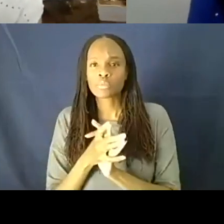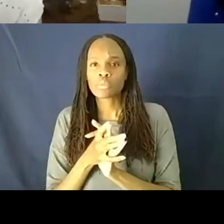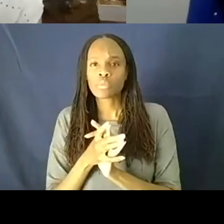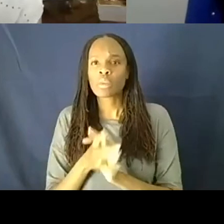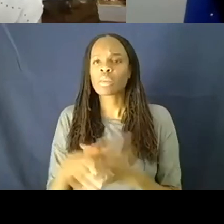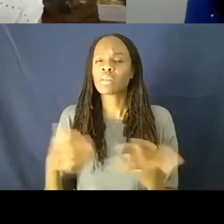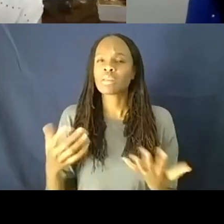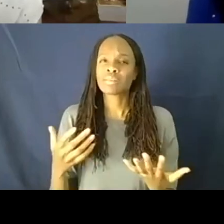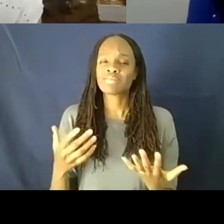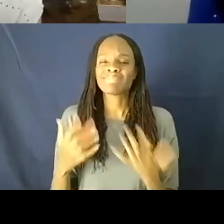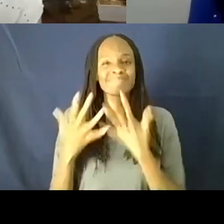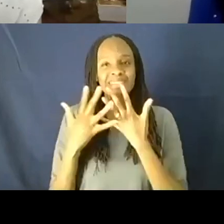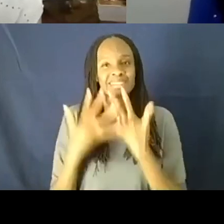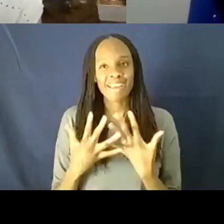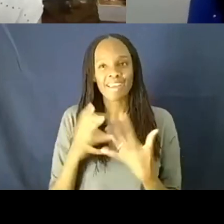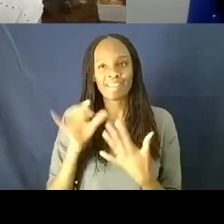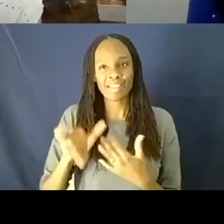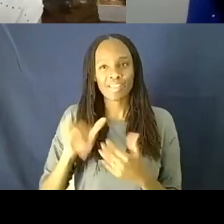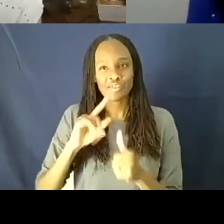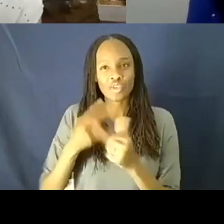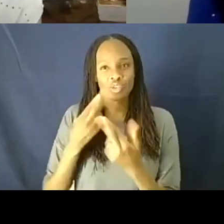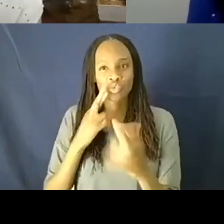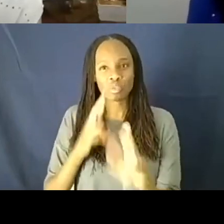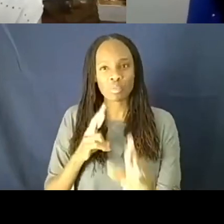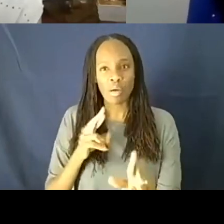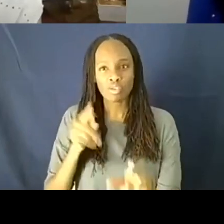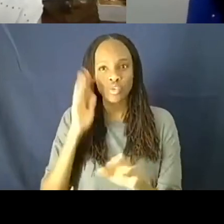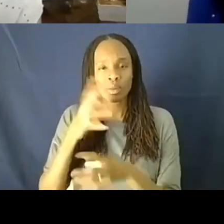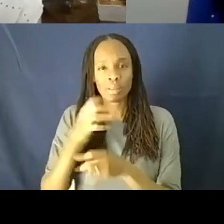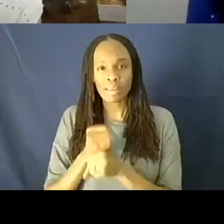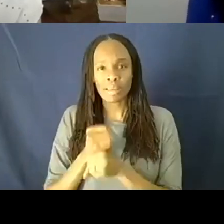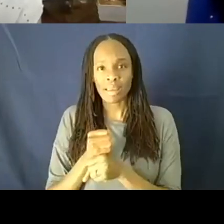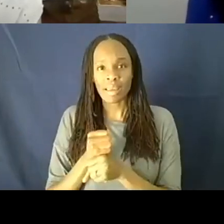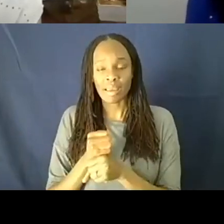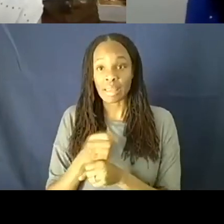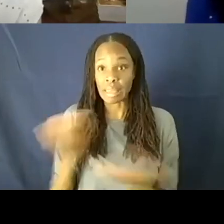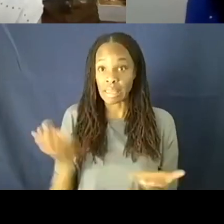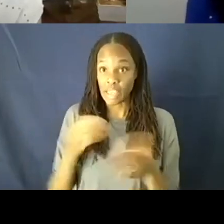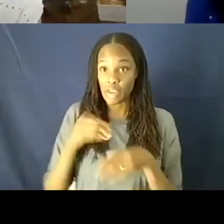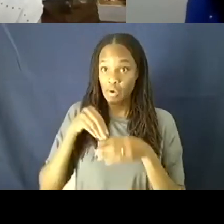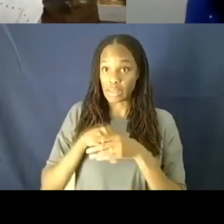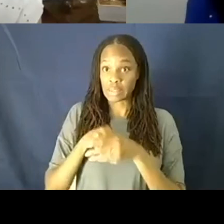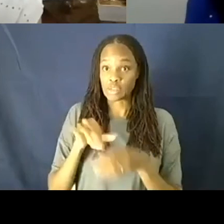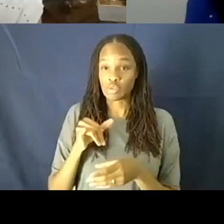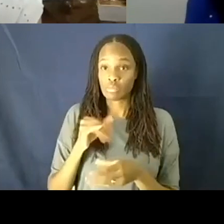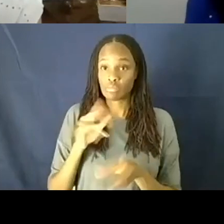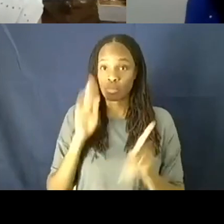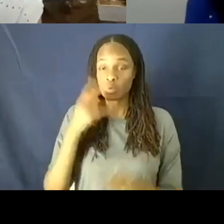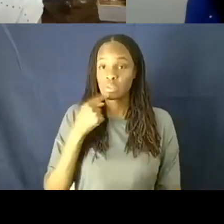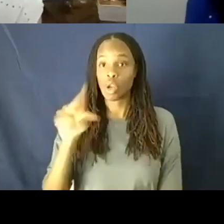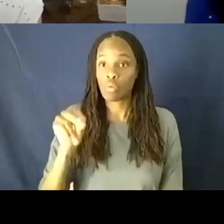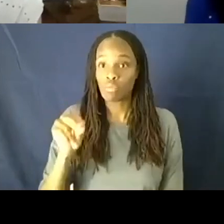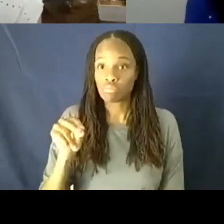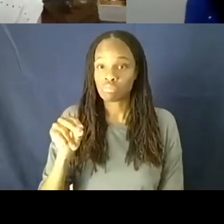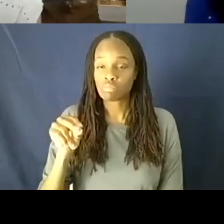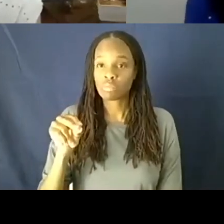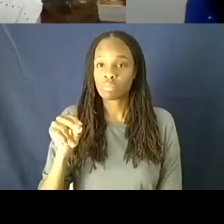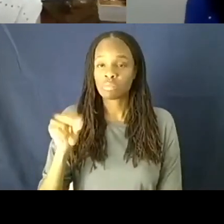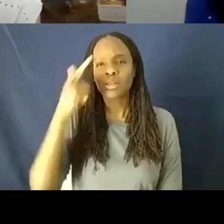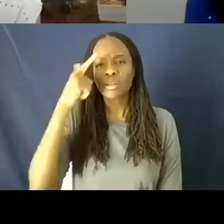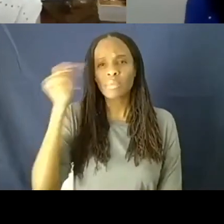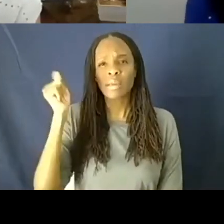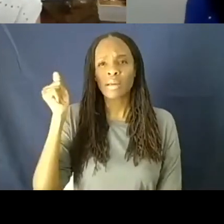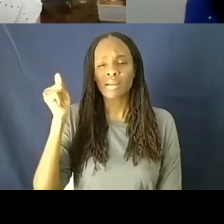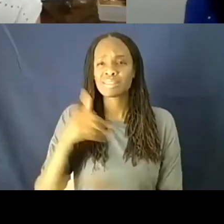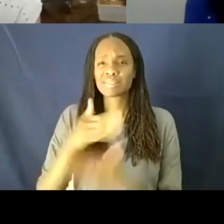is unfortunate that the first response you'll get, and we'll get it here internally as well, is no. And it's because of some